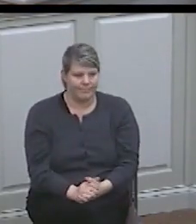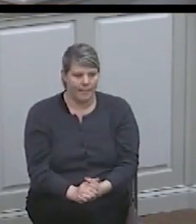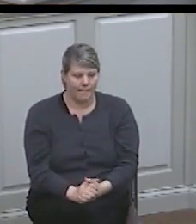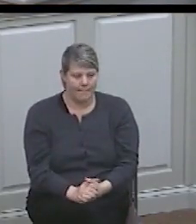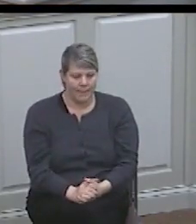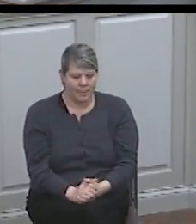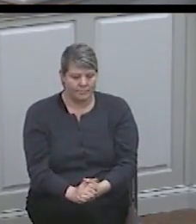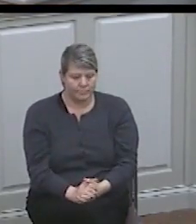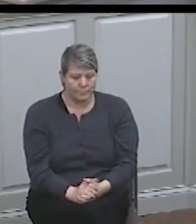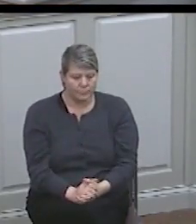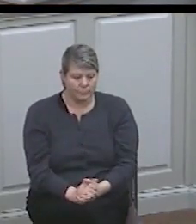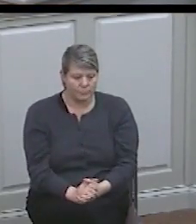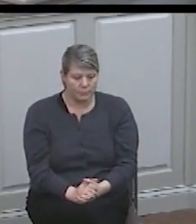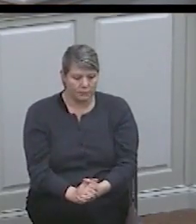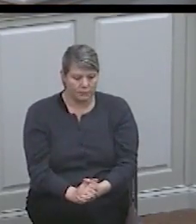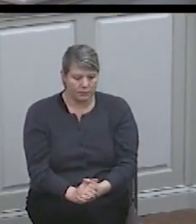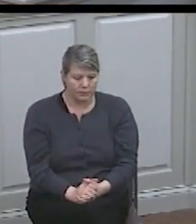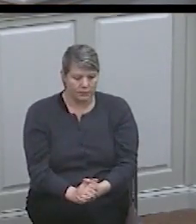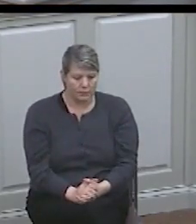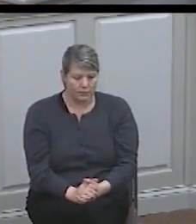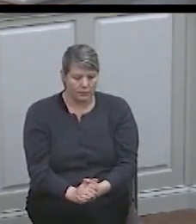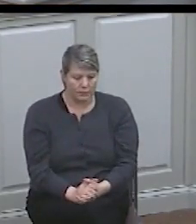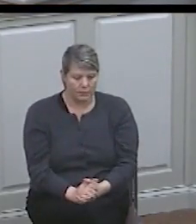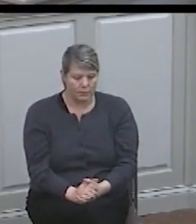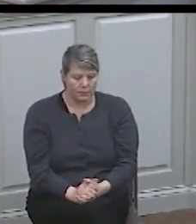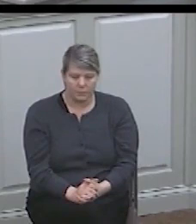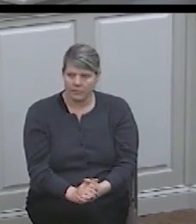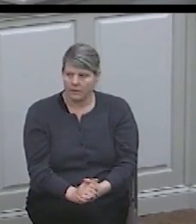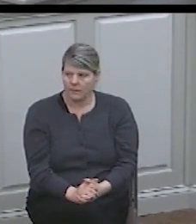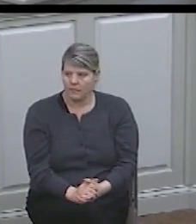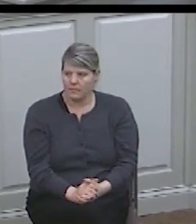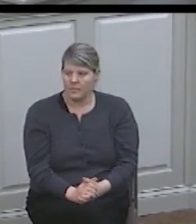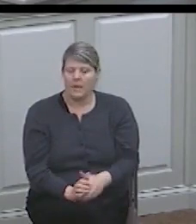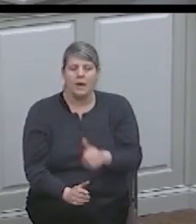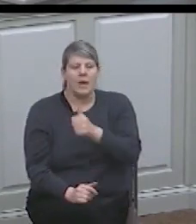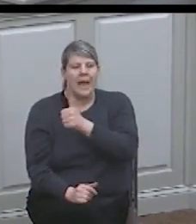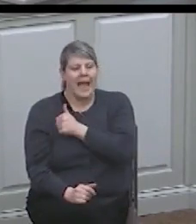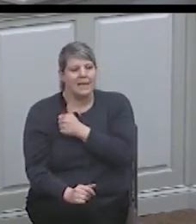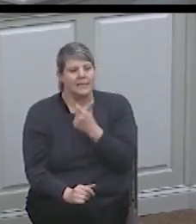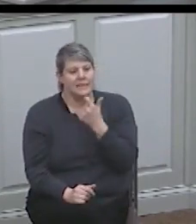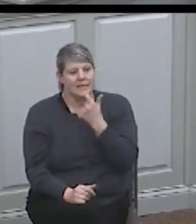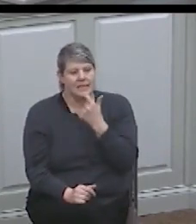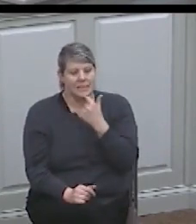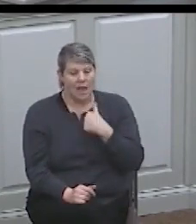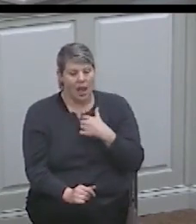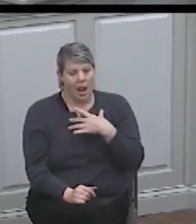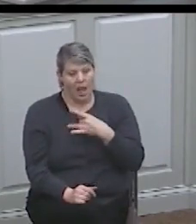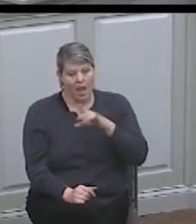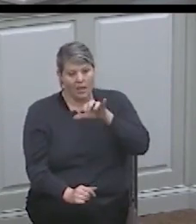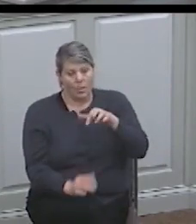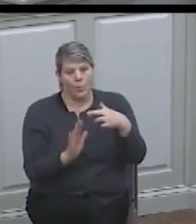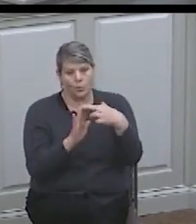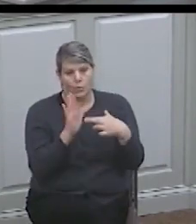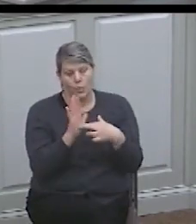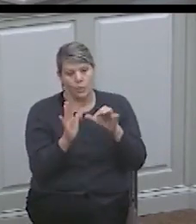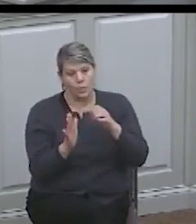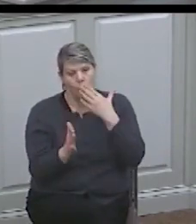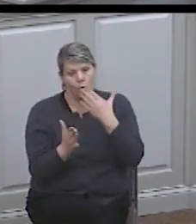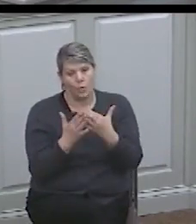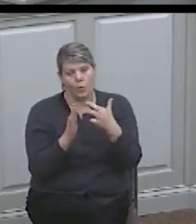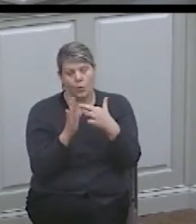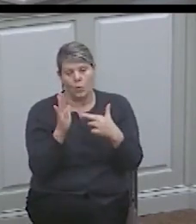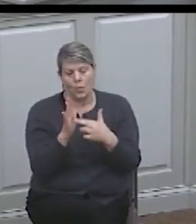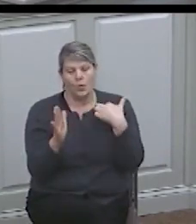Bird dog. Bird dog, thank you. And it's a good document, guys. And we should